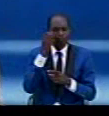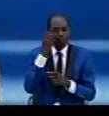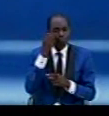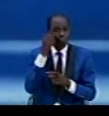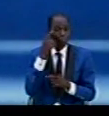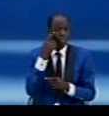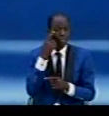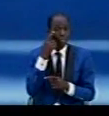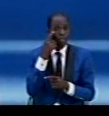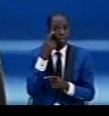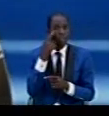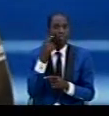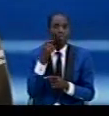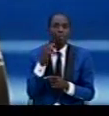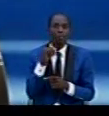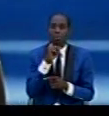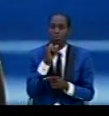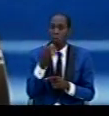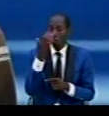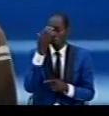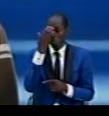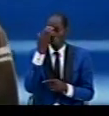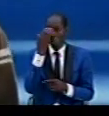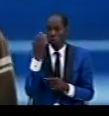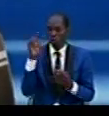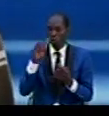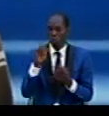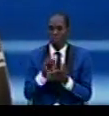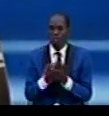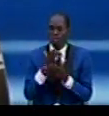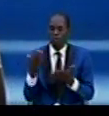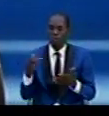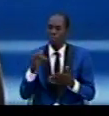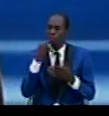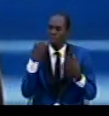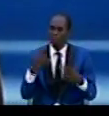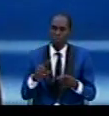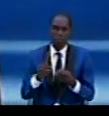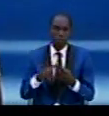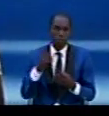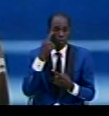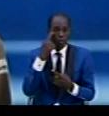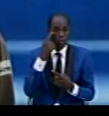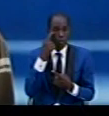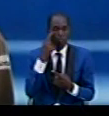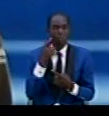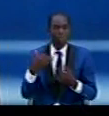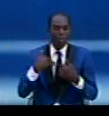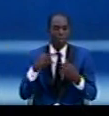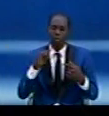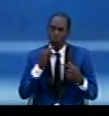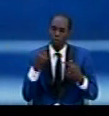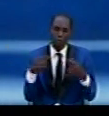not know if you look at me that something is happening, but deep inside me, it was an internal pain. So when we went to the